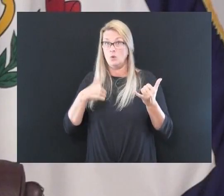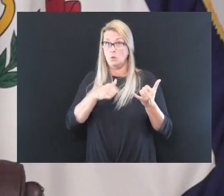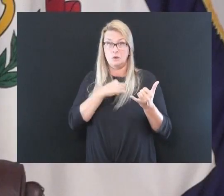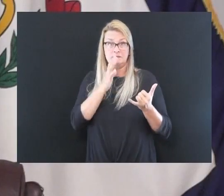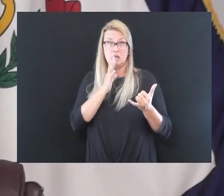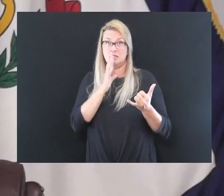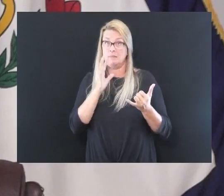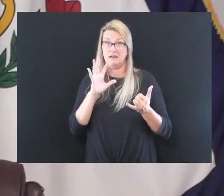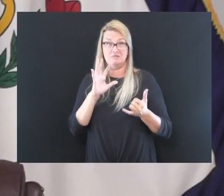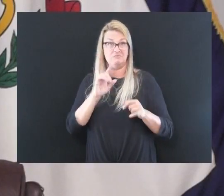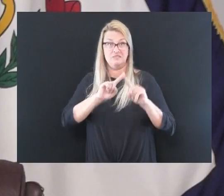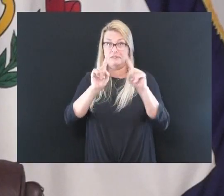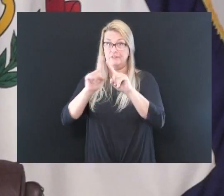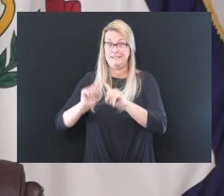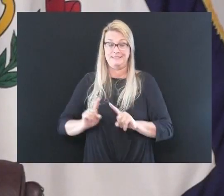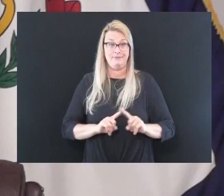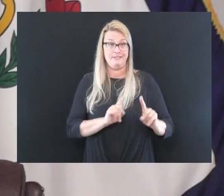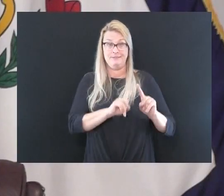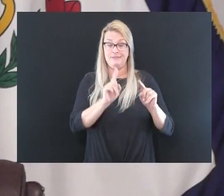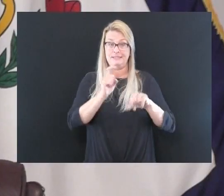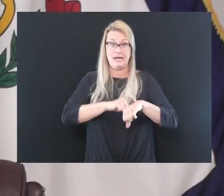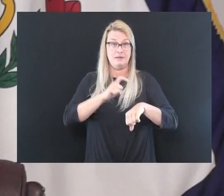about this 50 times because, you know,